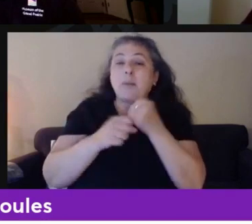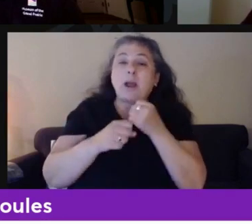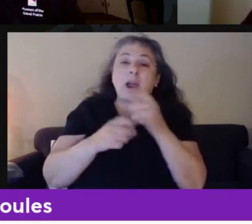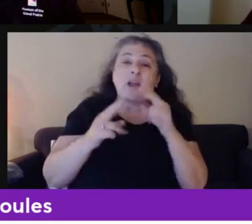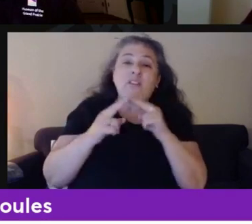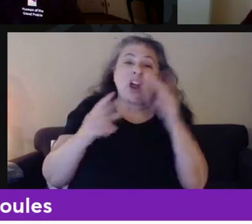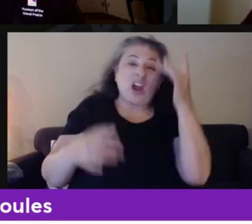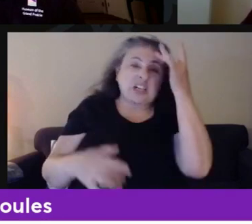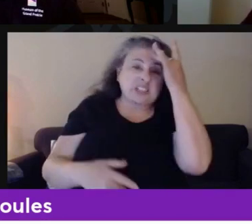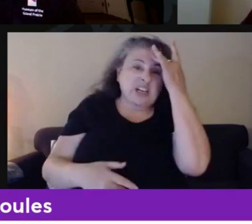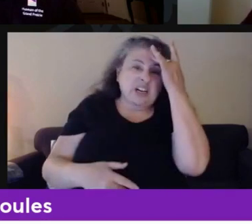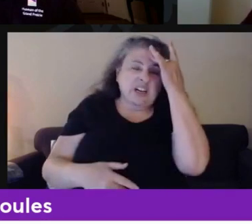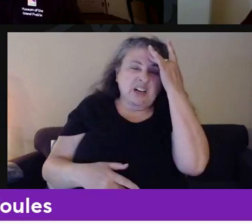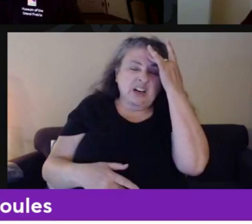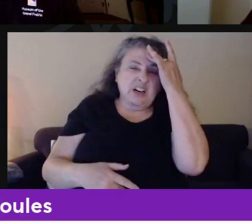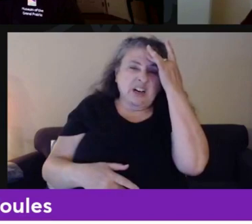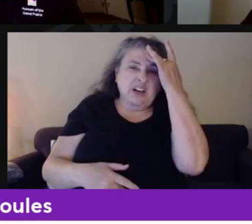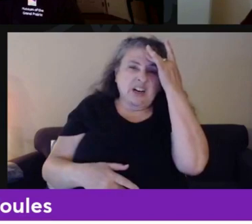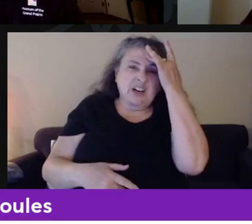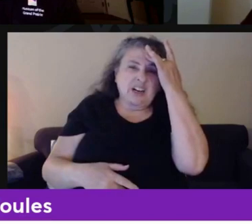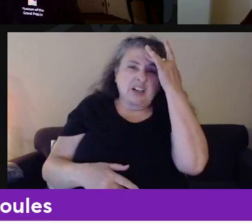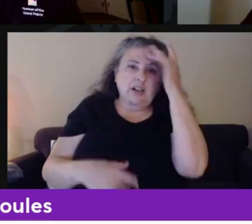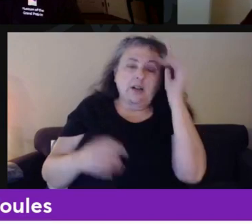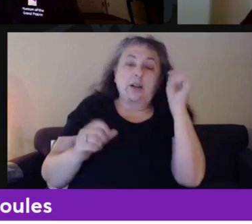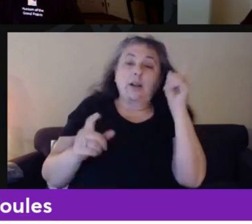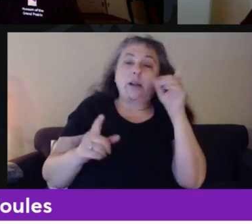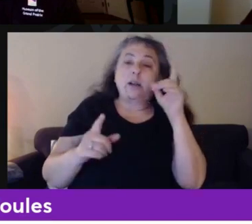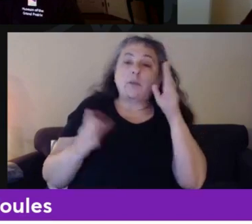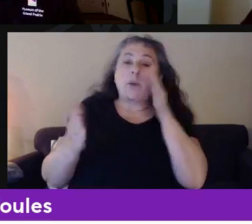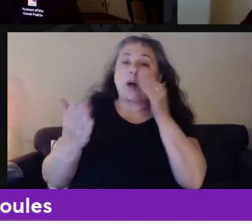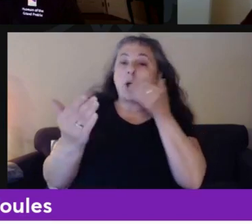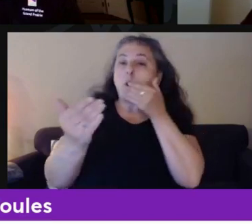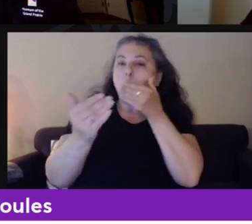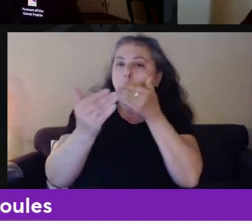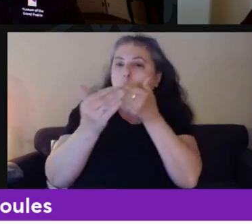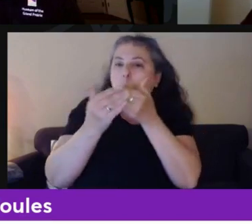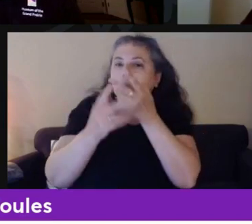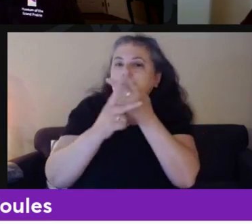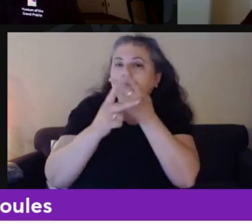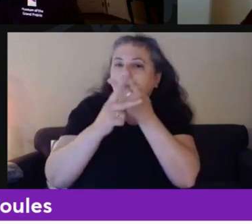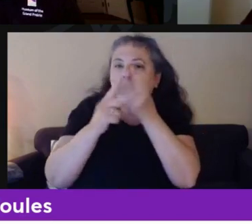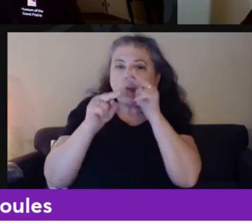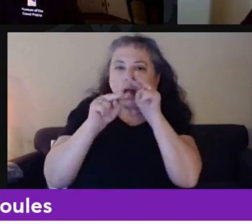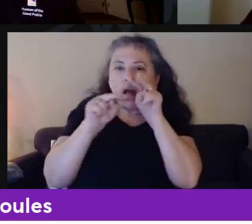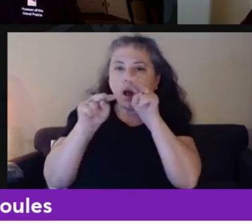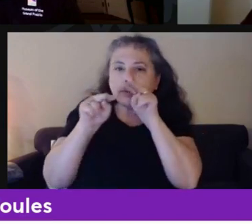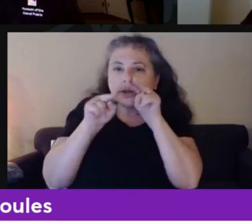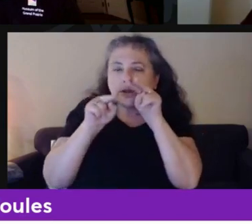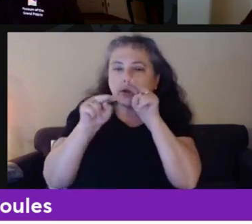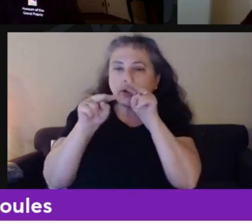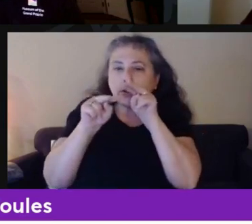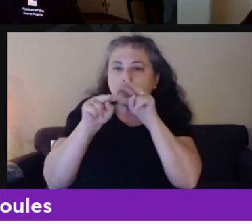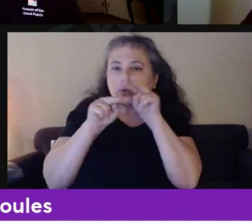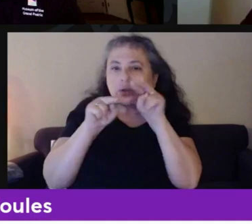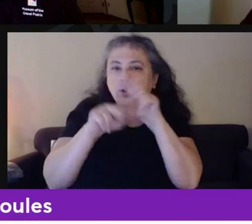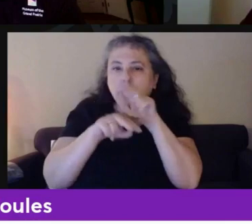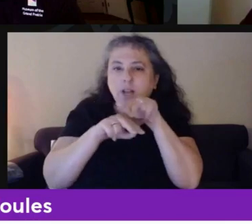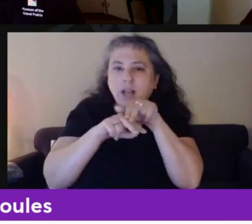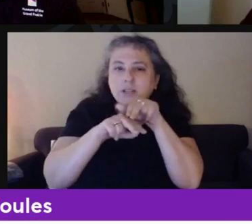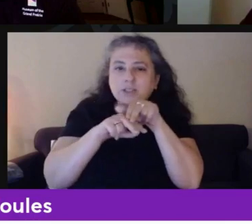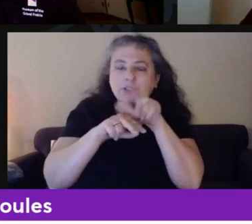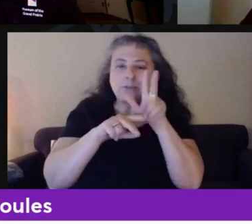very sick. It's by close observation. And what we observed nature. We observed